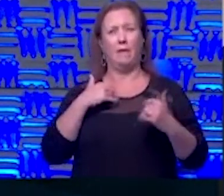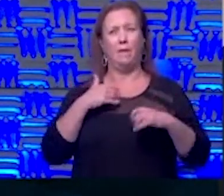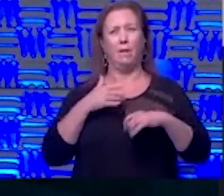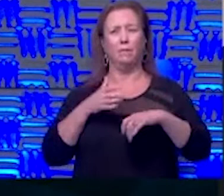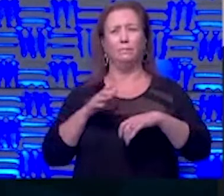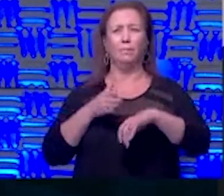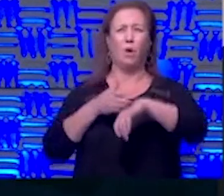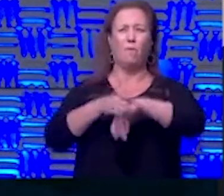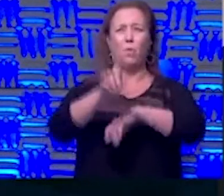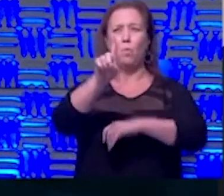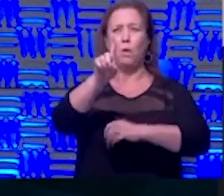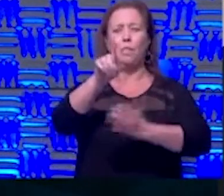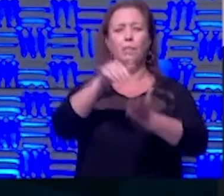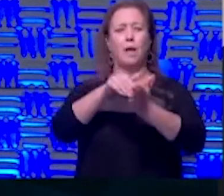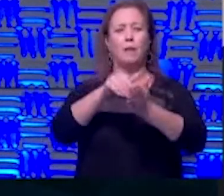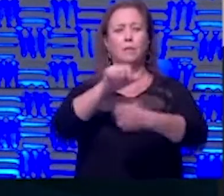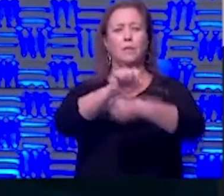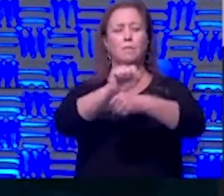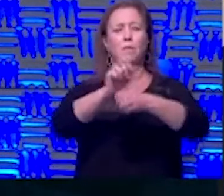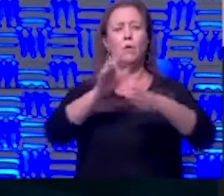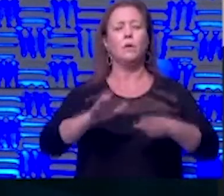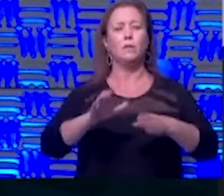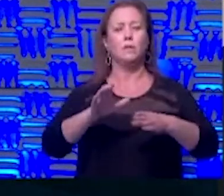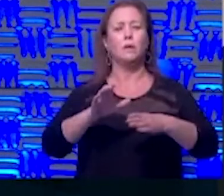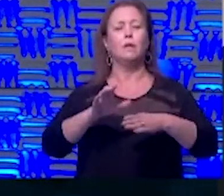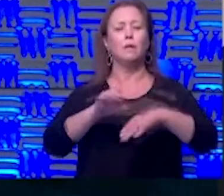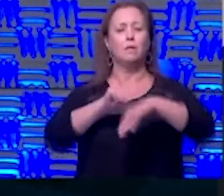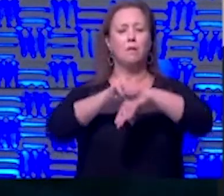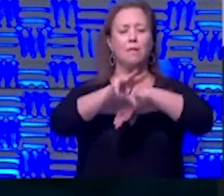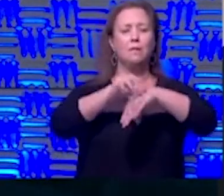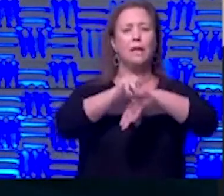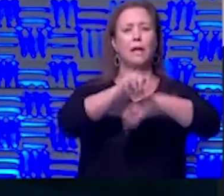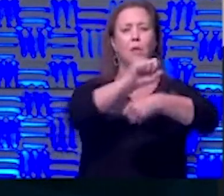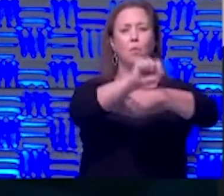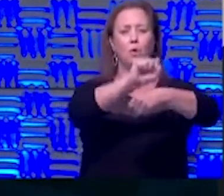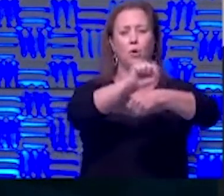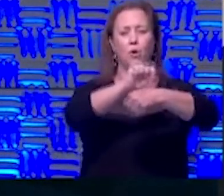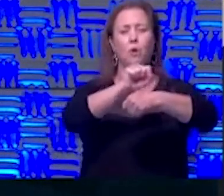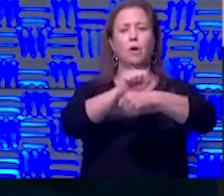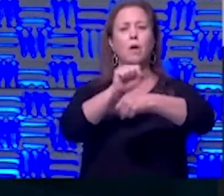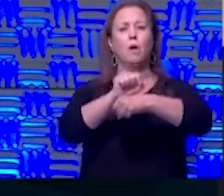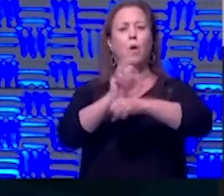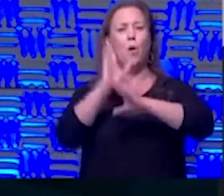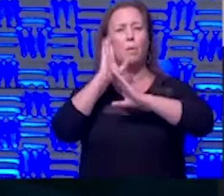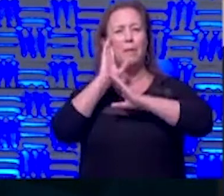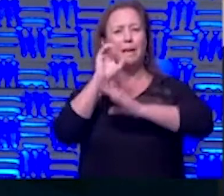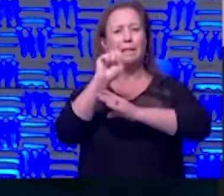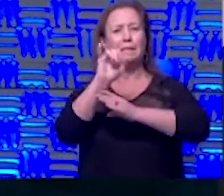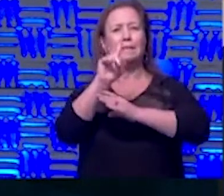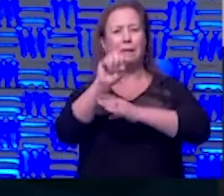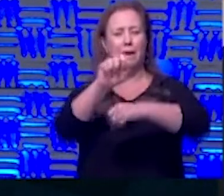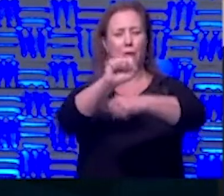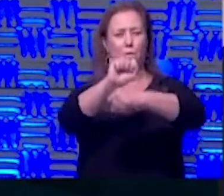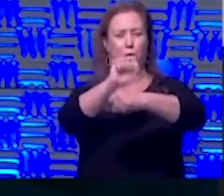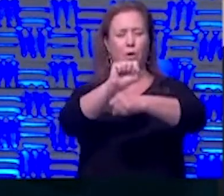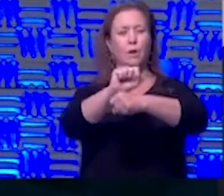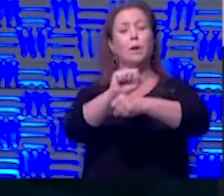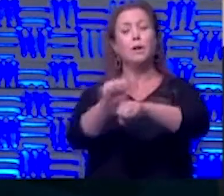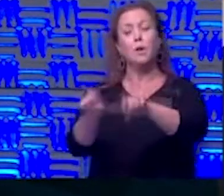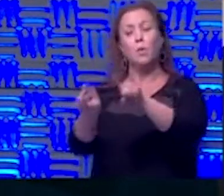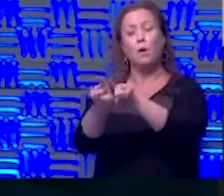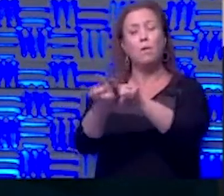of my employees out doing consultative work or actually doing bedside work. We've also supported